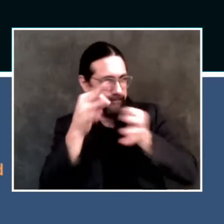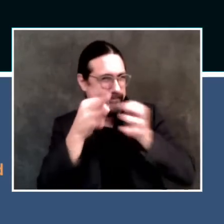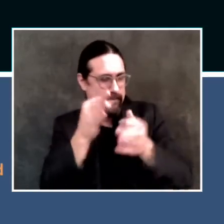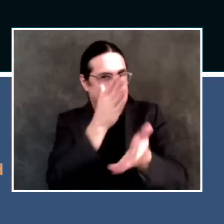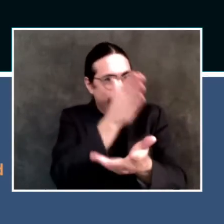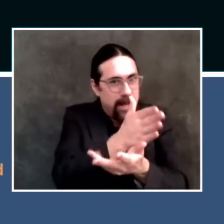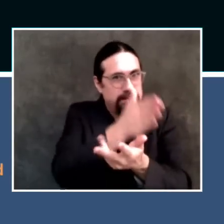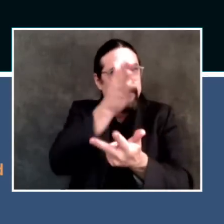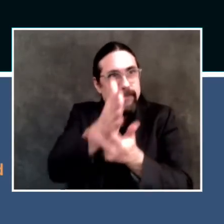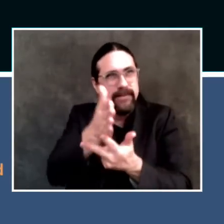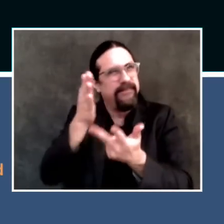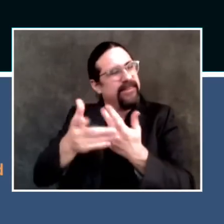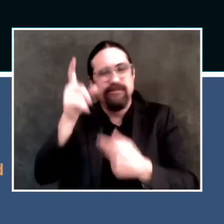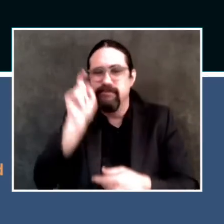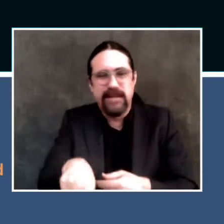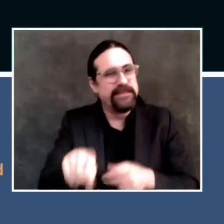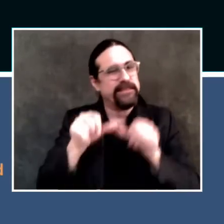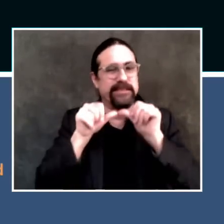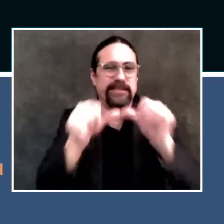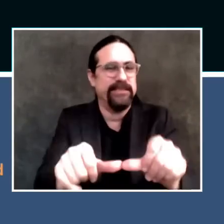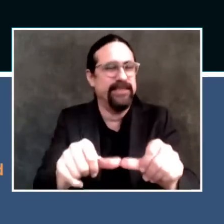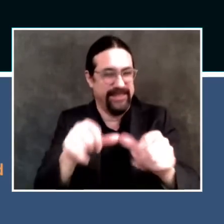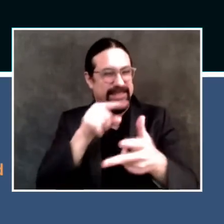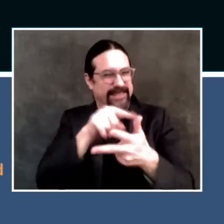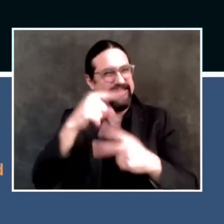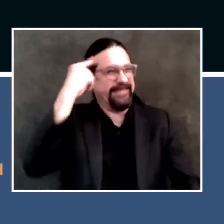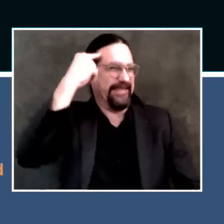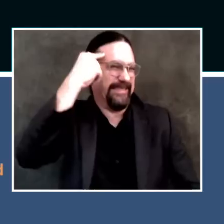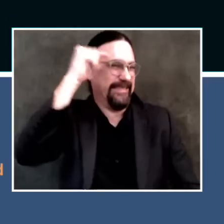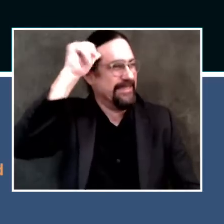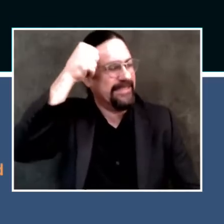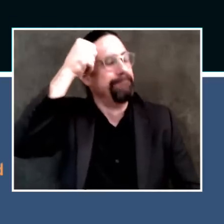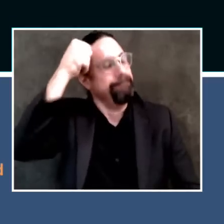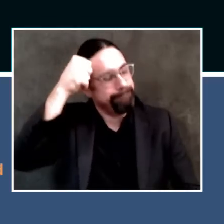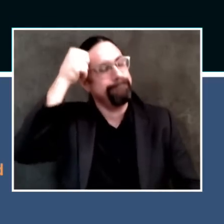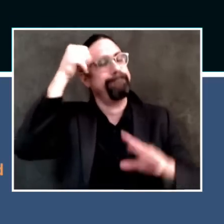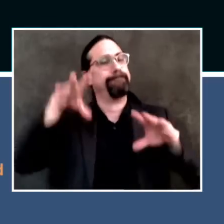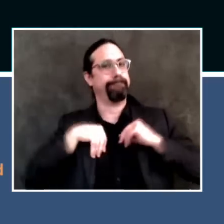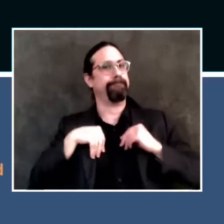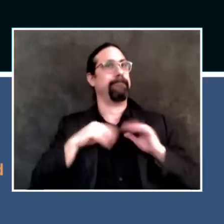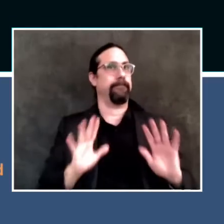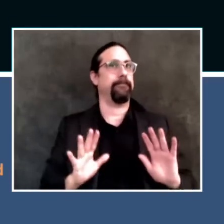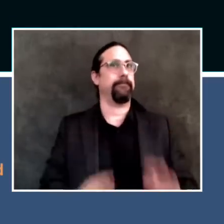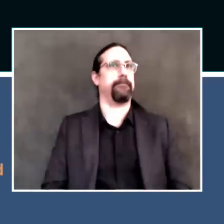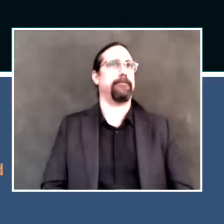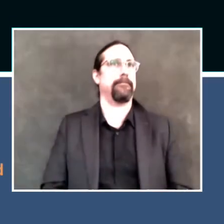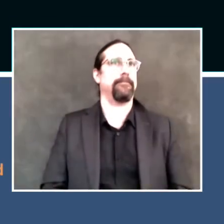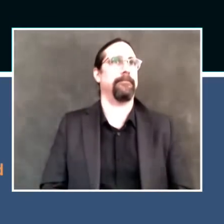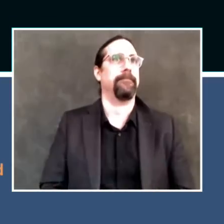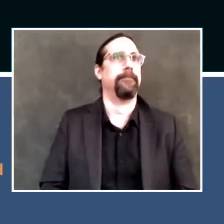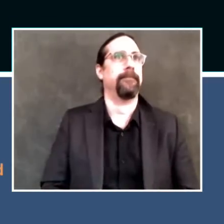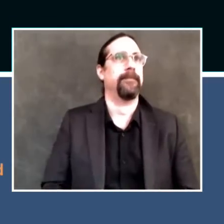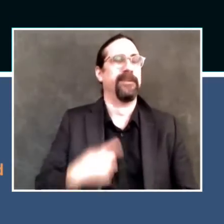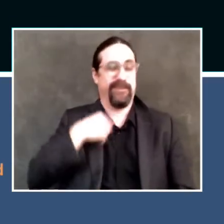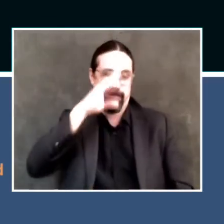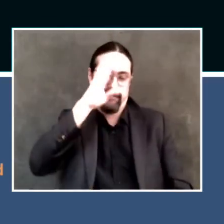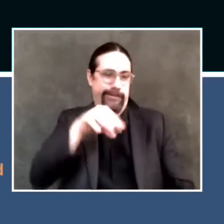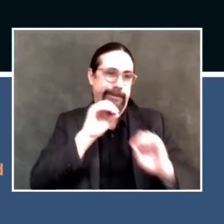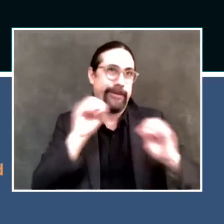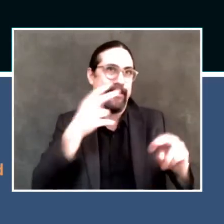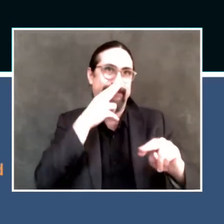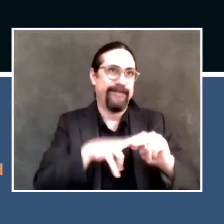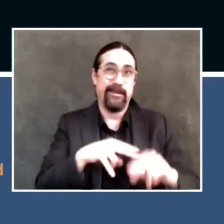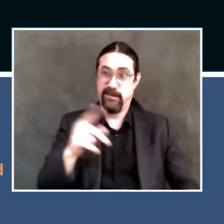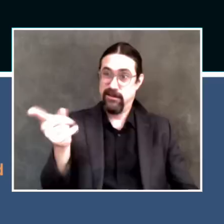now. Lord knows we don't even want tighter restrictions. Let's get out of this phase and get to the better phase together, but let's hold